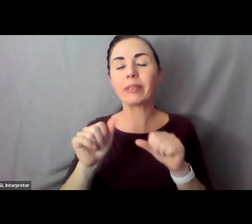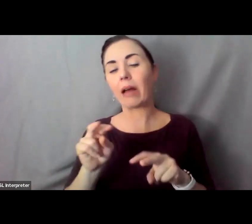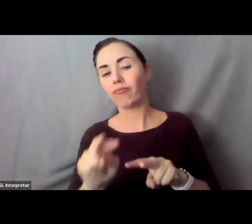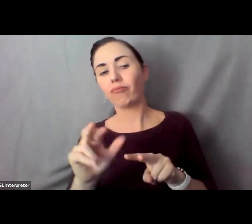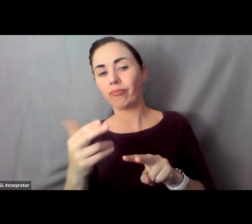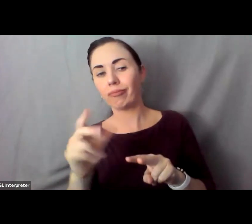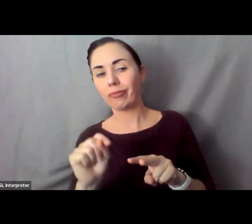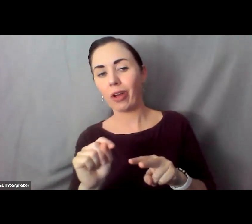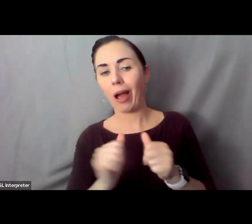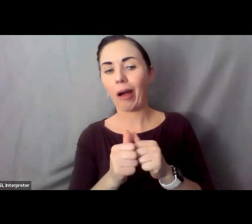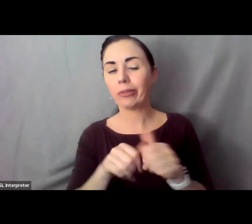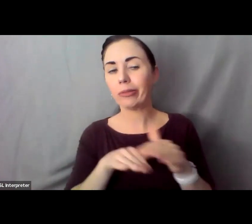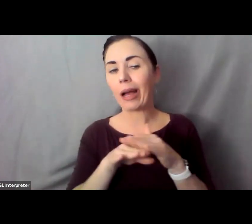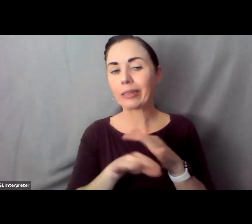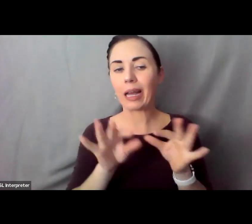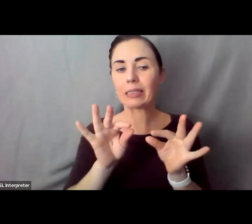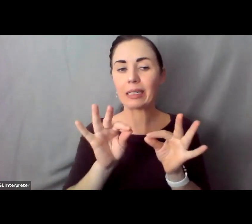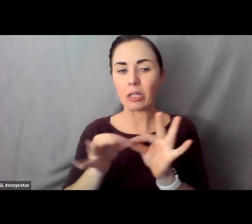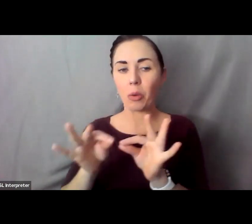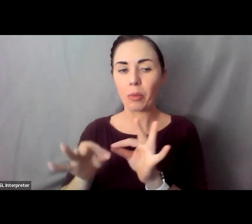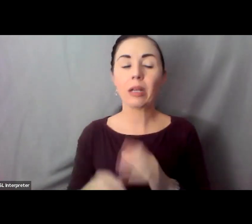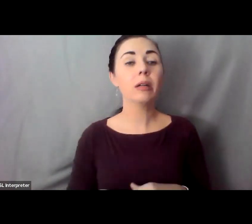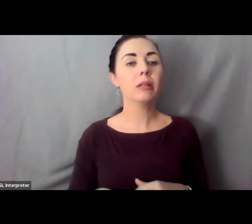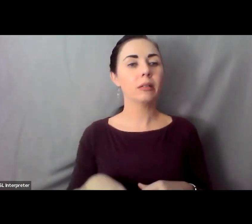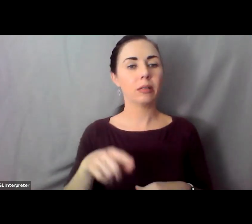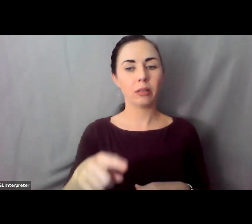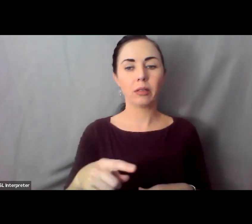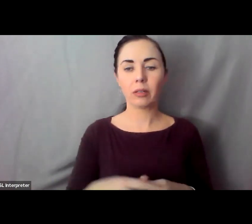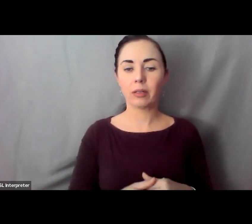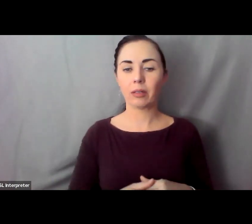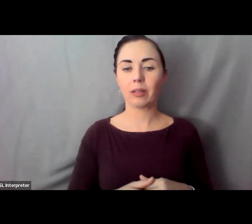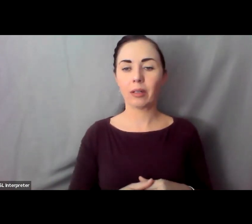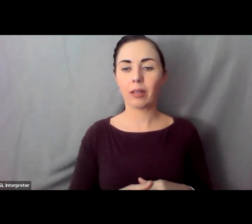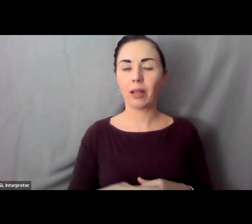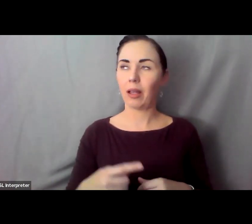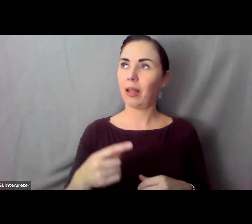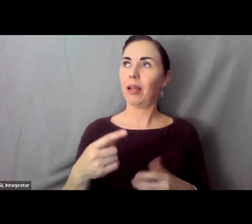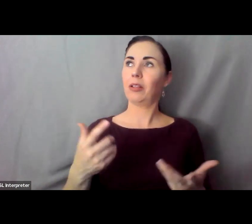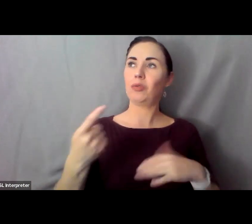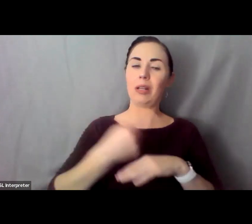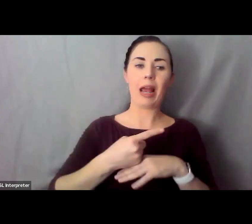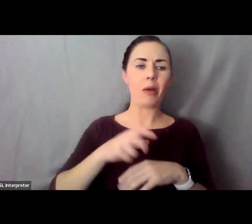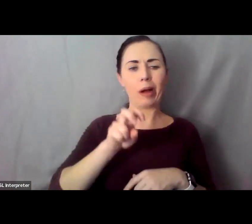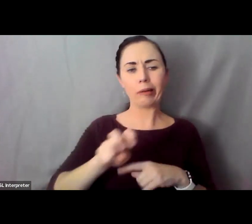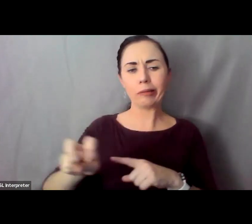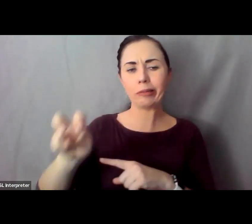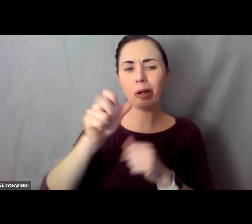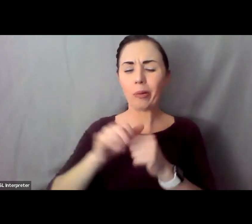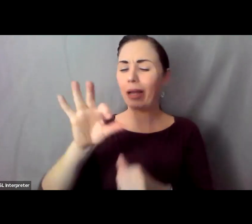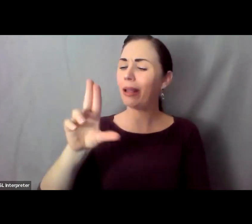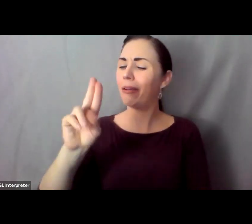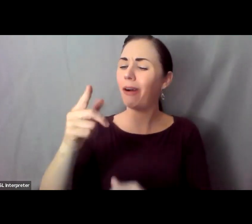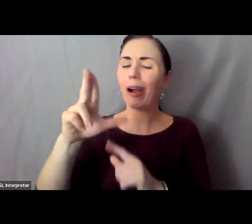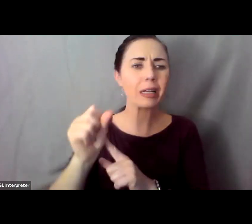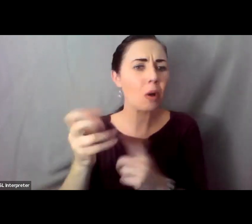to start with, I want you to think in your head, put on your thinking caps, because we're going to go on a journey with fungus. What is fungus? Have you